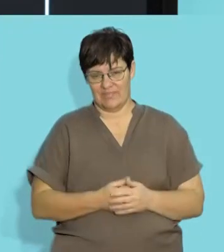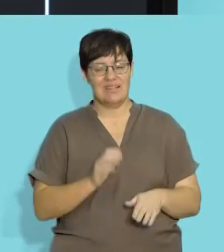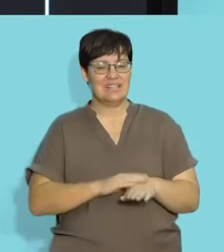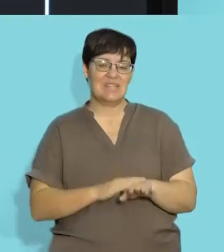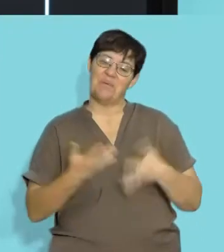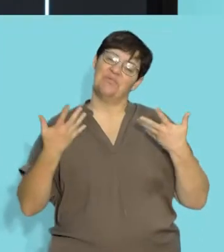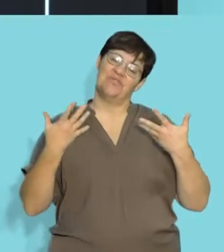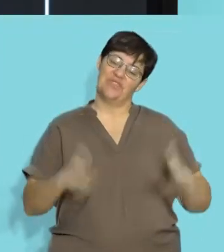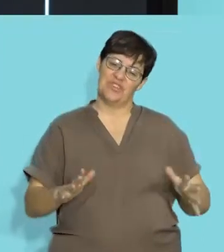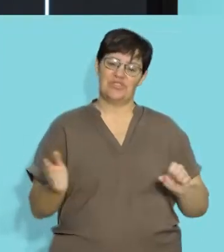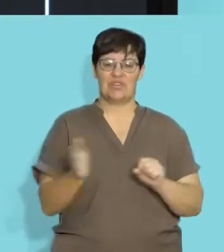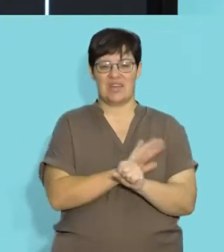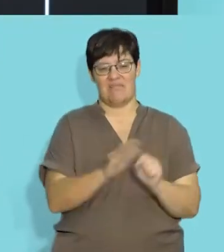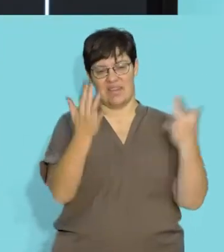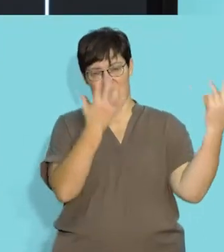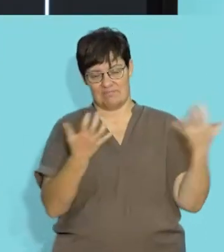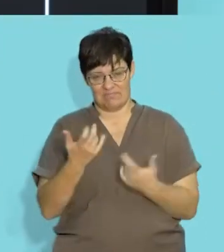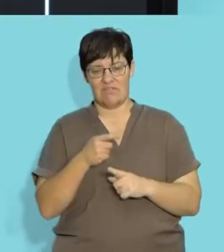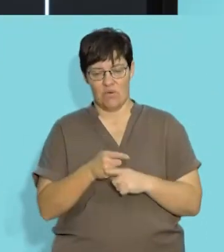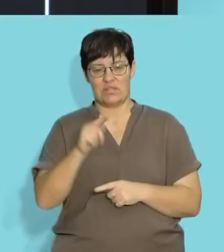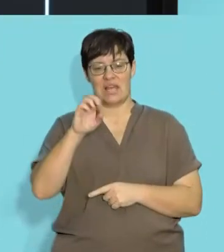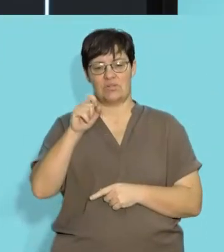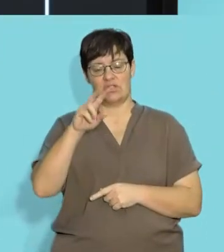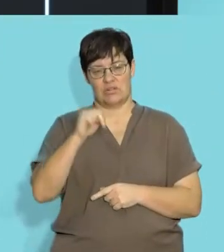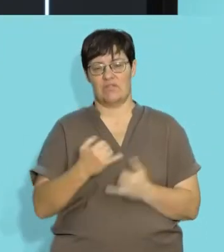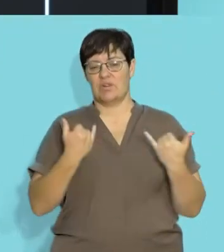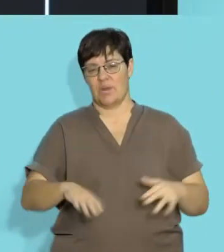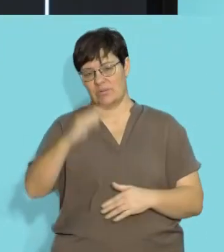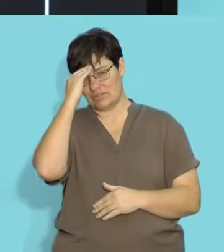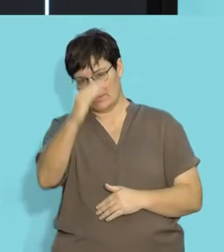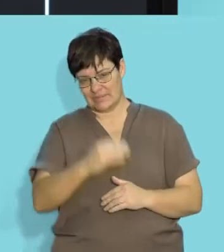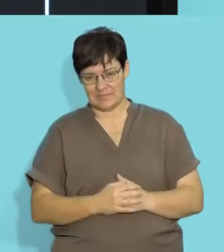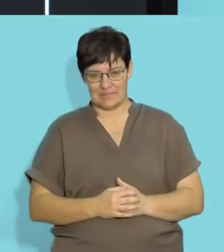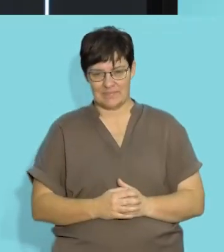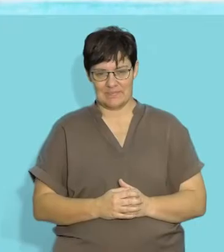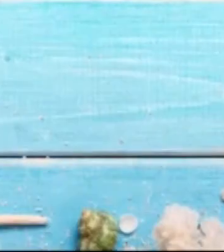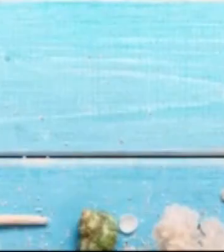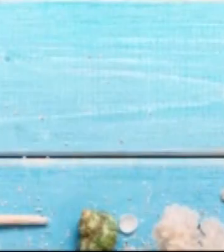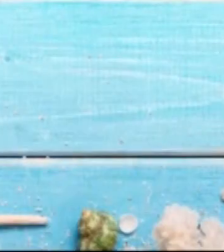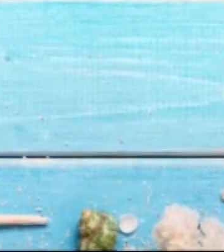time that we had to cover calculations on titrations. For now, it's cheers and bye-bye.